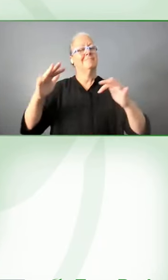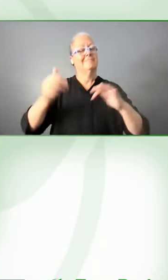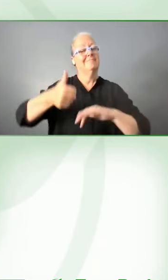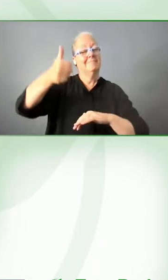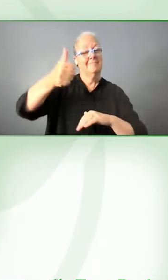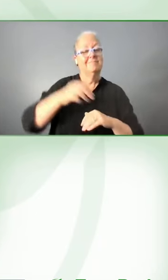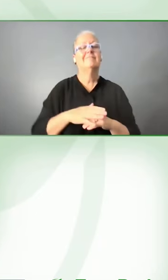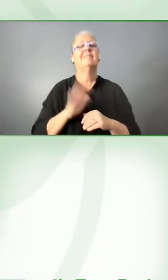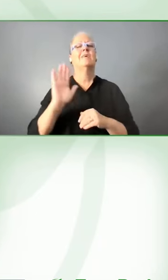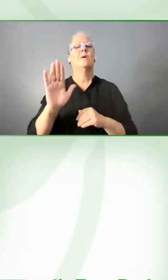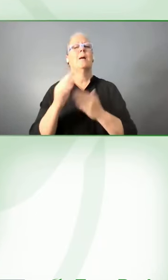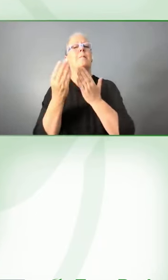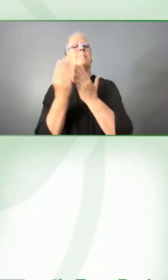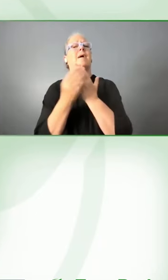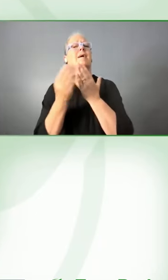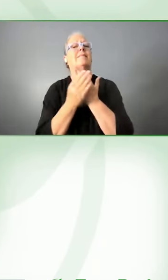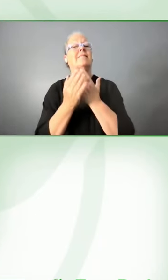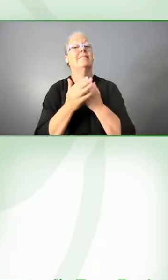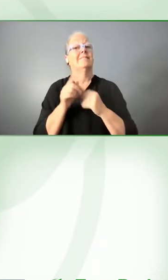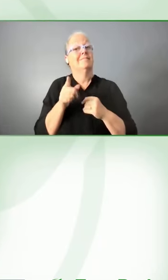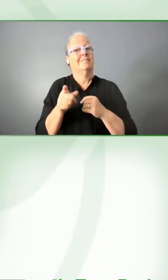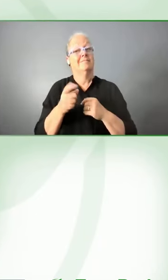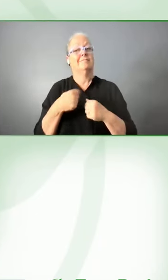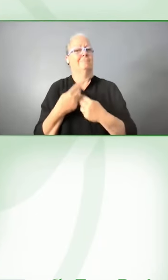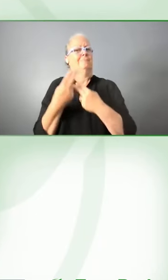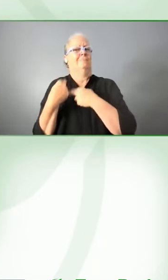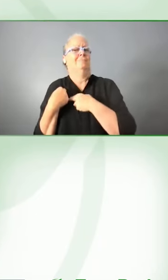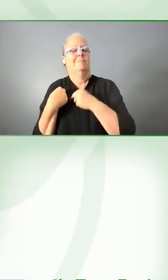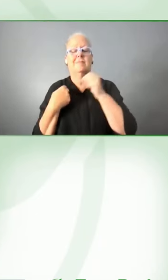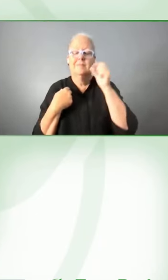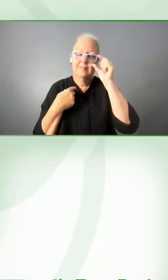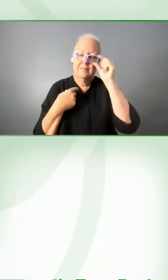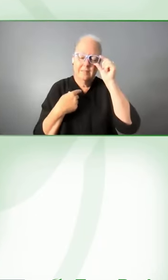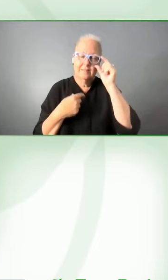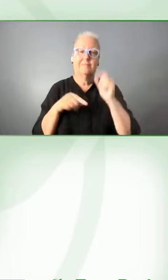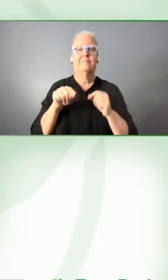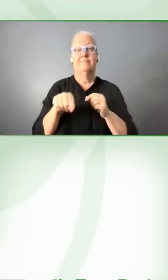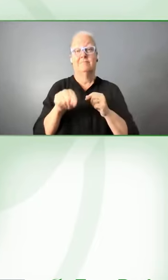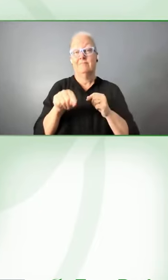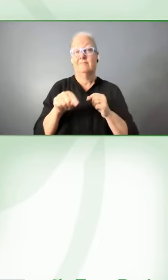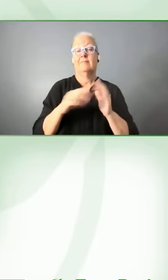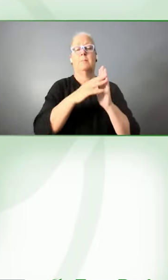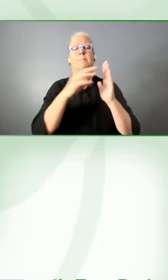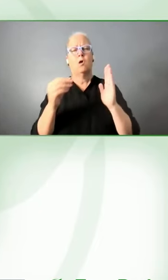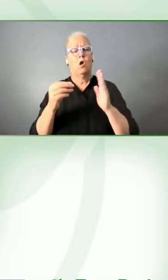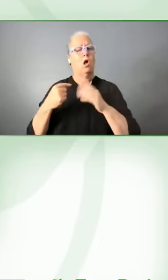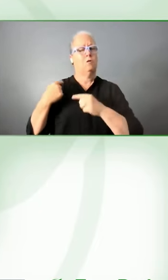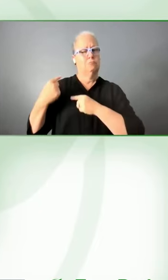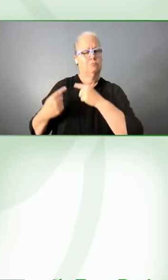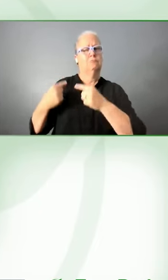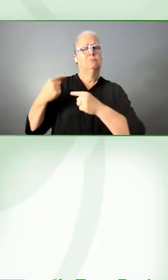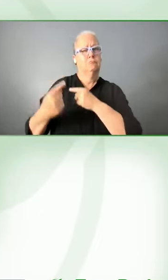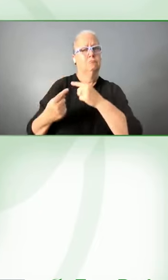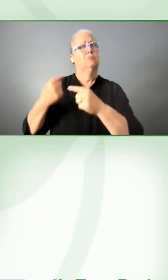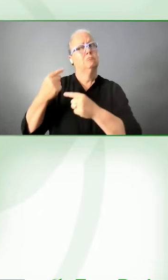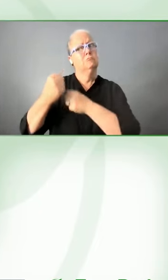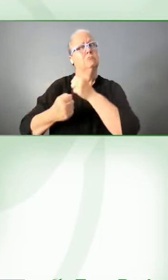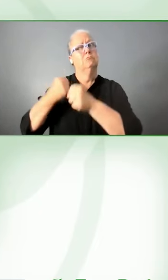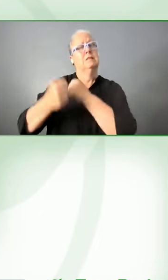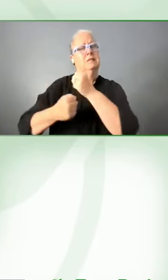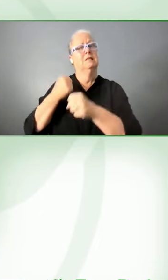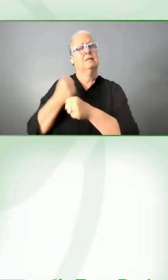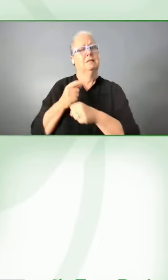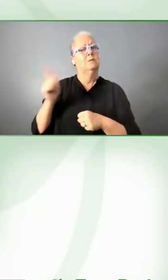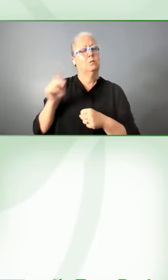sector and this is something it's a model that's been running for a number of years in the UK the UK government appoint 17